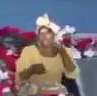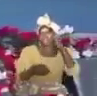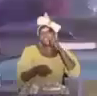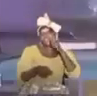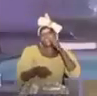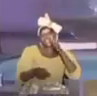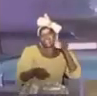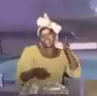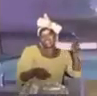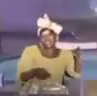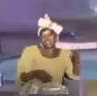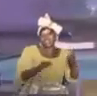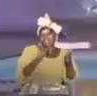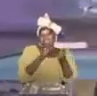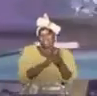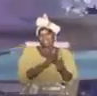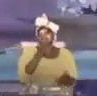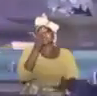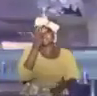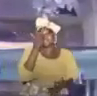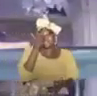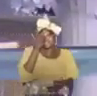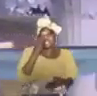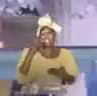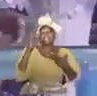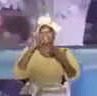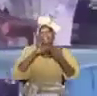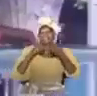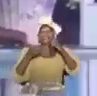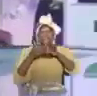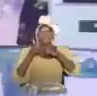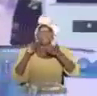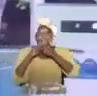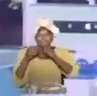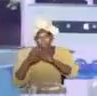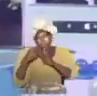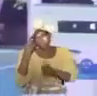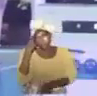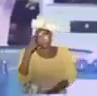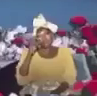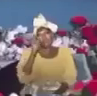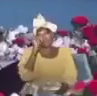live a great life? Trouble for you, calamities for you.